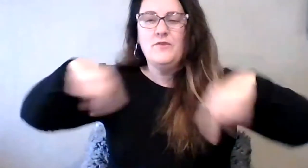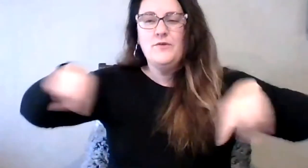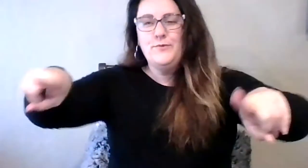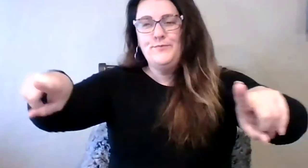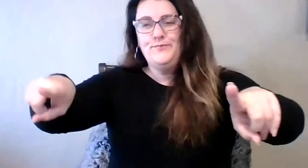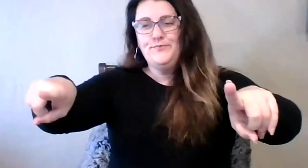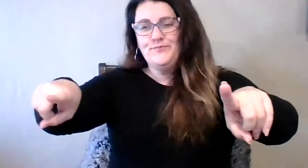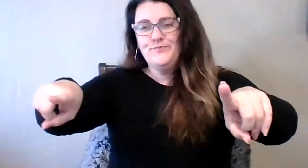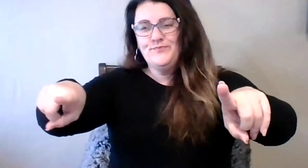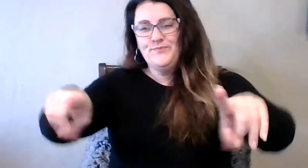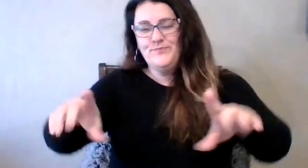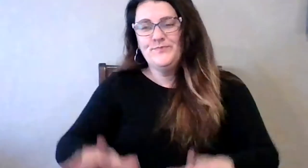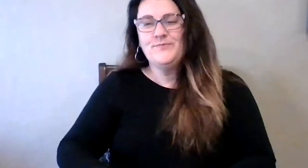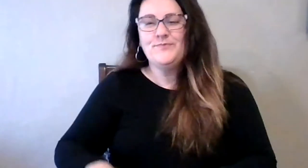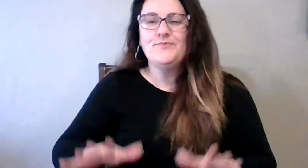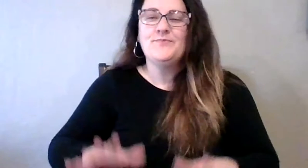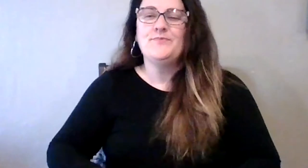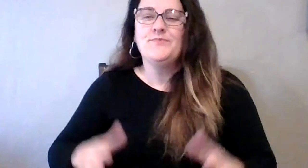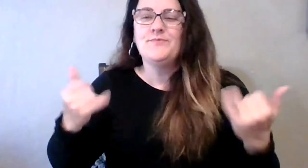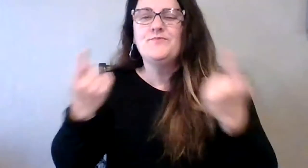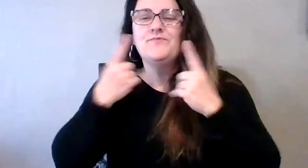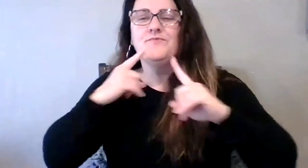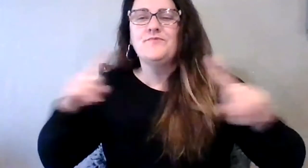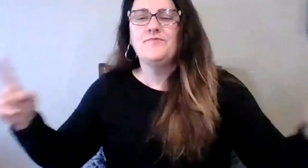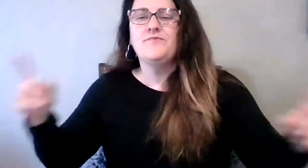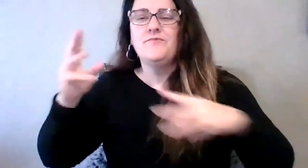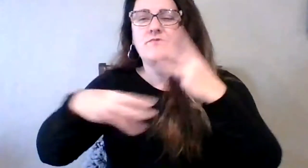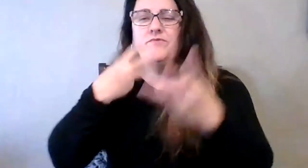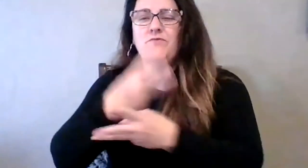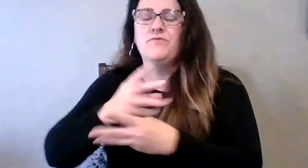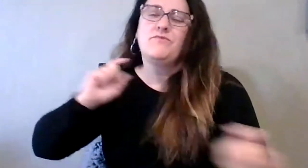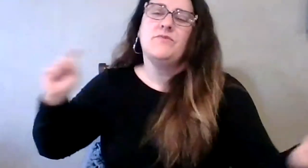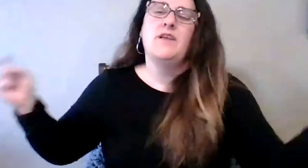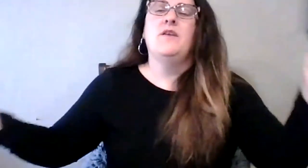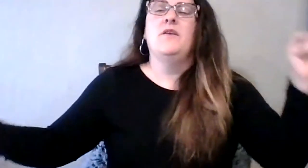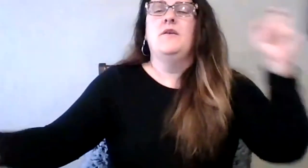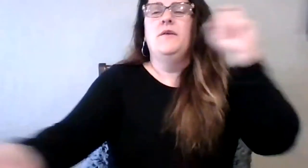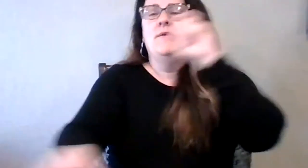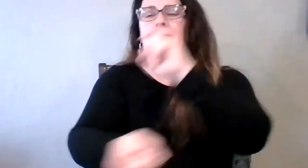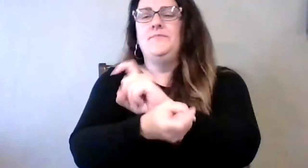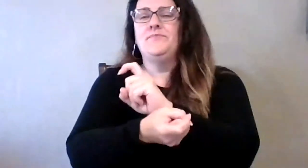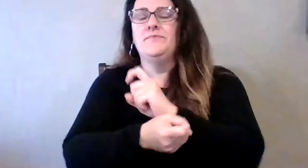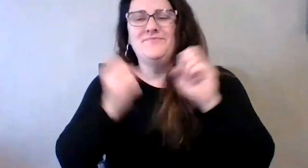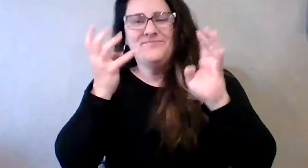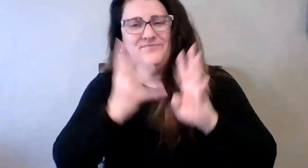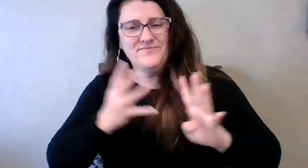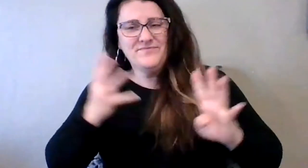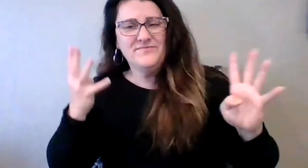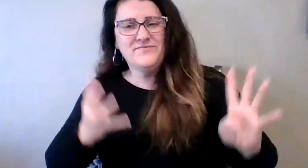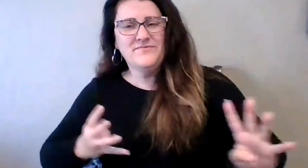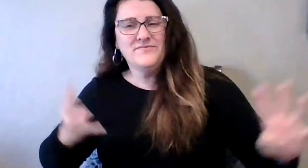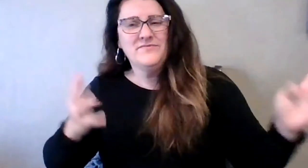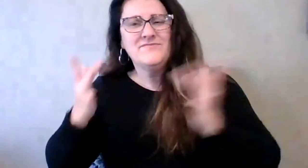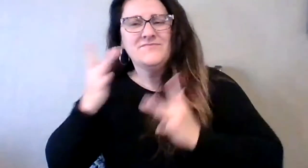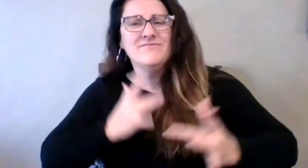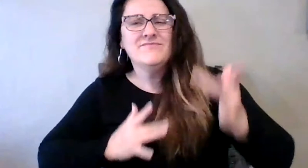no, talking about a revolution. Oh, while they're standing in the welfare lines,